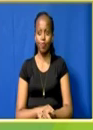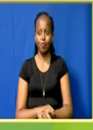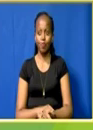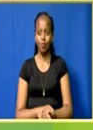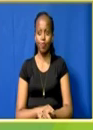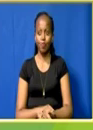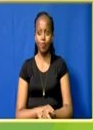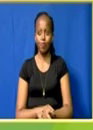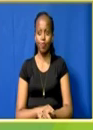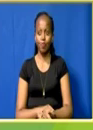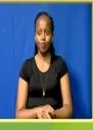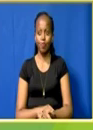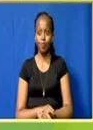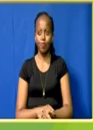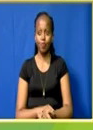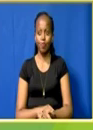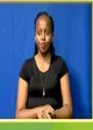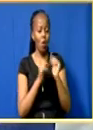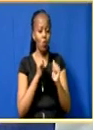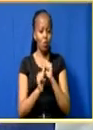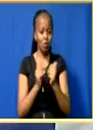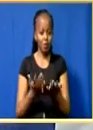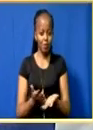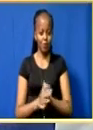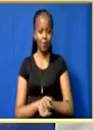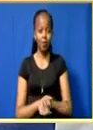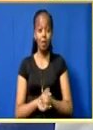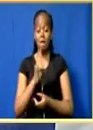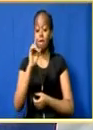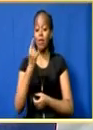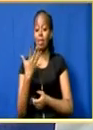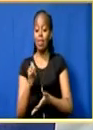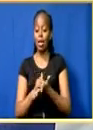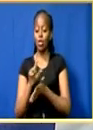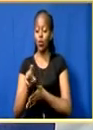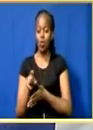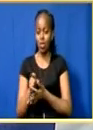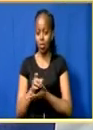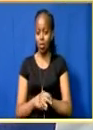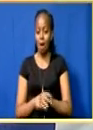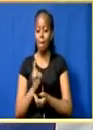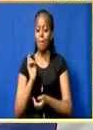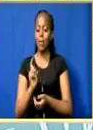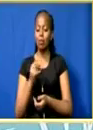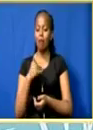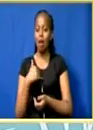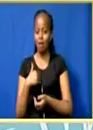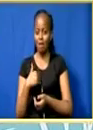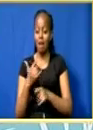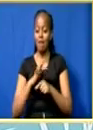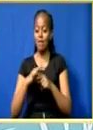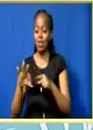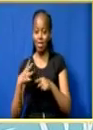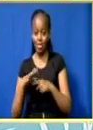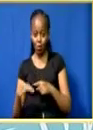Okay. And the requirements you need, uh-huh. the first thing that you need a